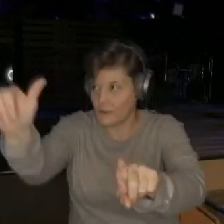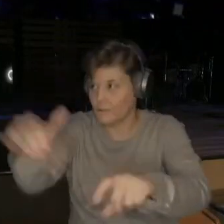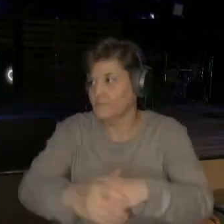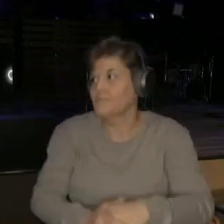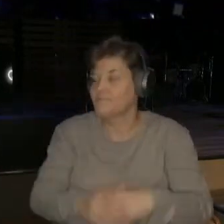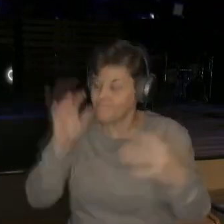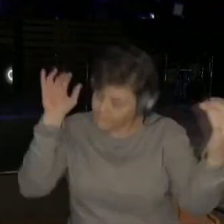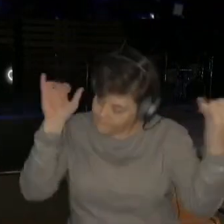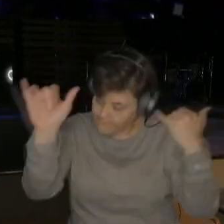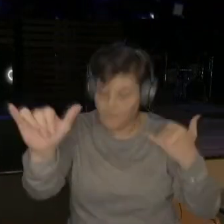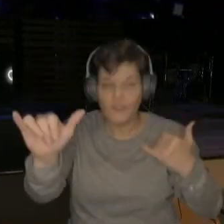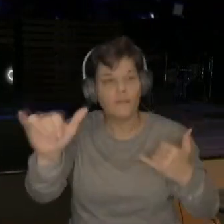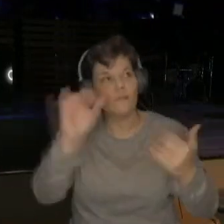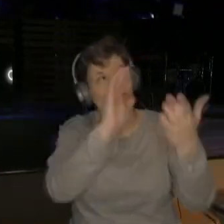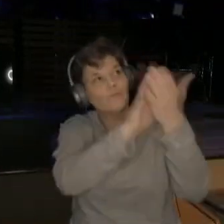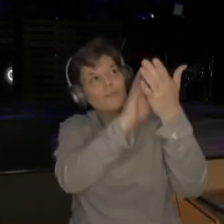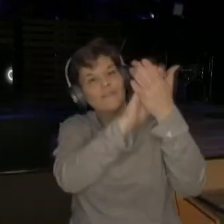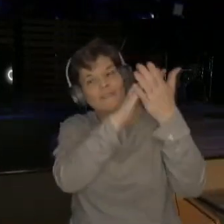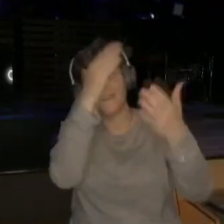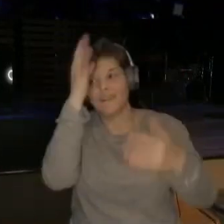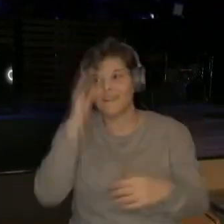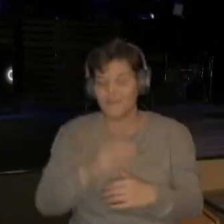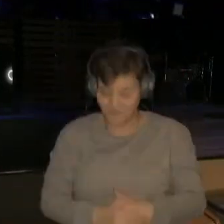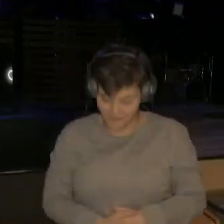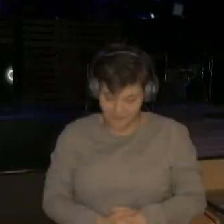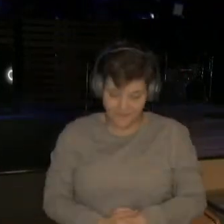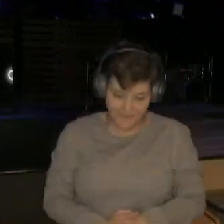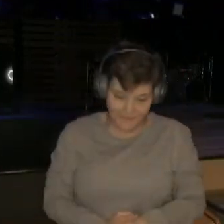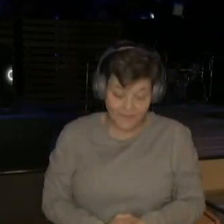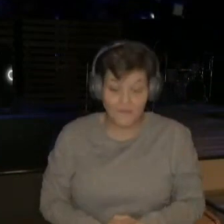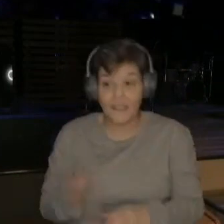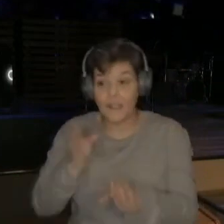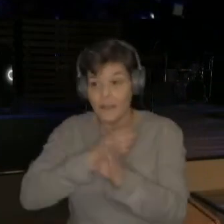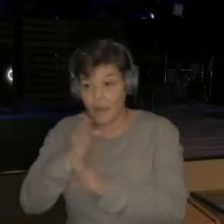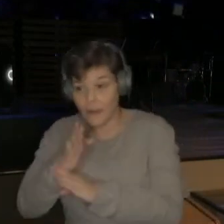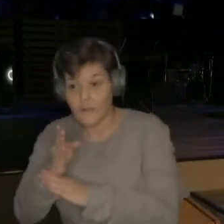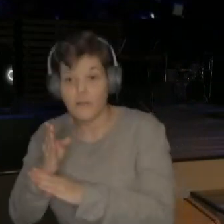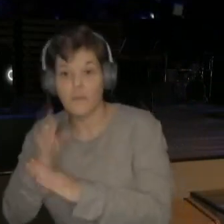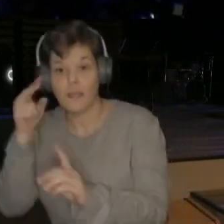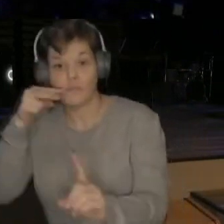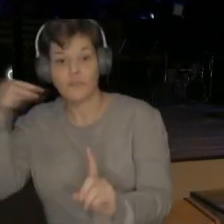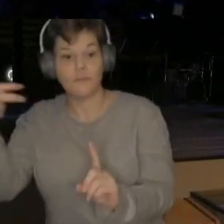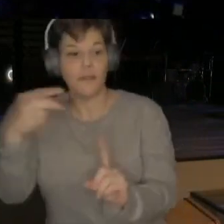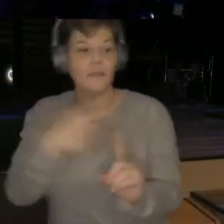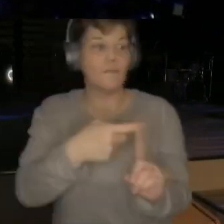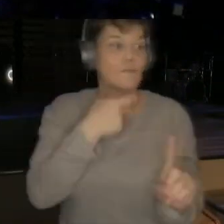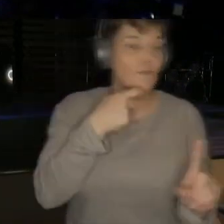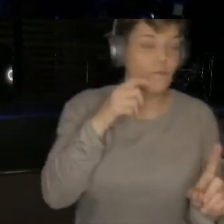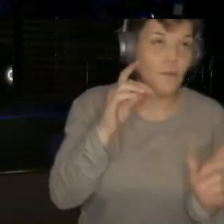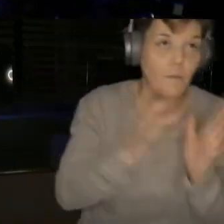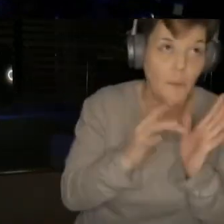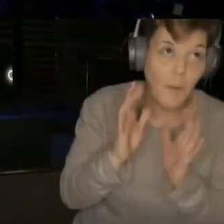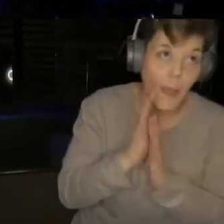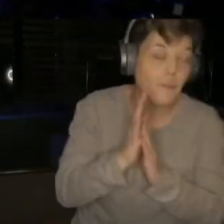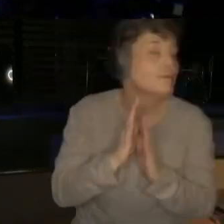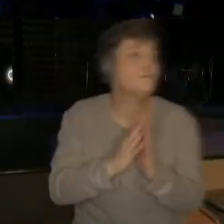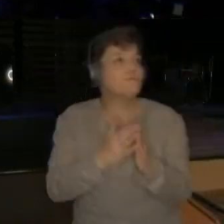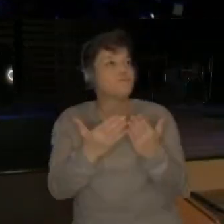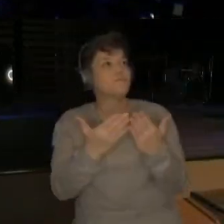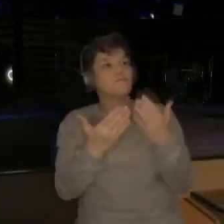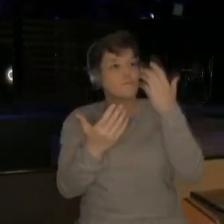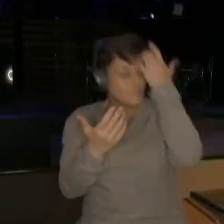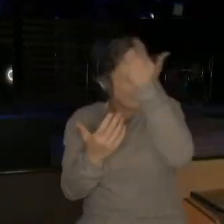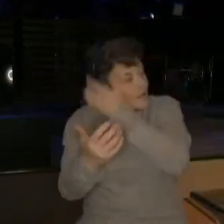Forever. Praise God. The main narrative of the Bible is the story of steadfast love of